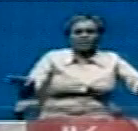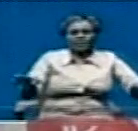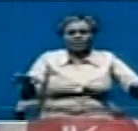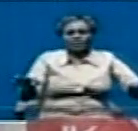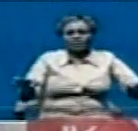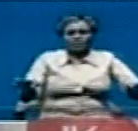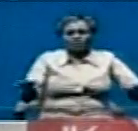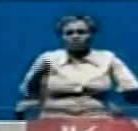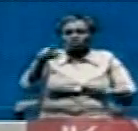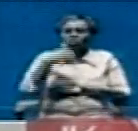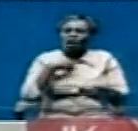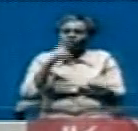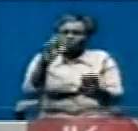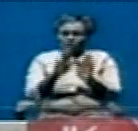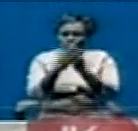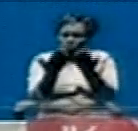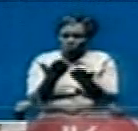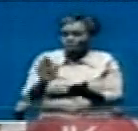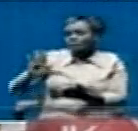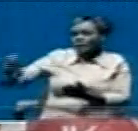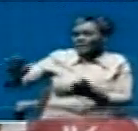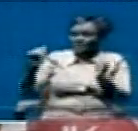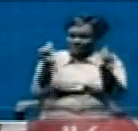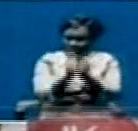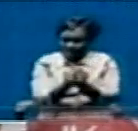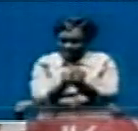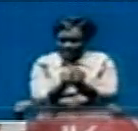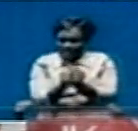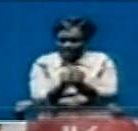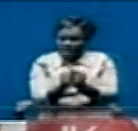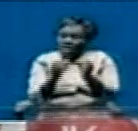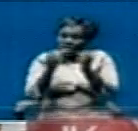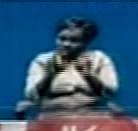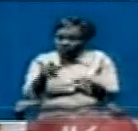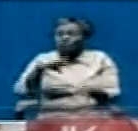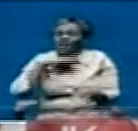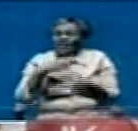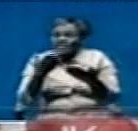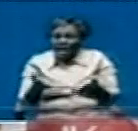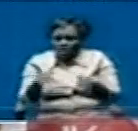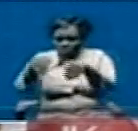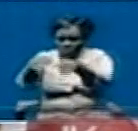You wrote one book. There's 10 left. If you died now, the cemetery robbed us.